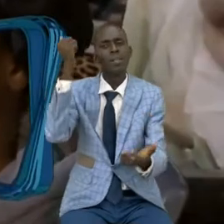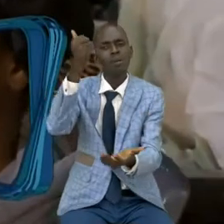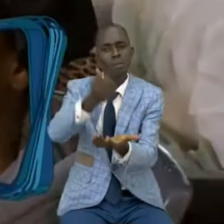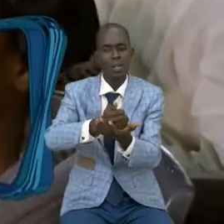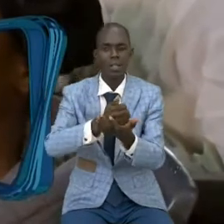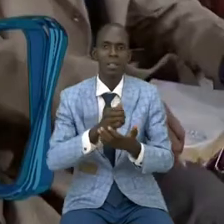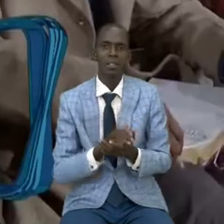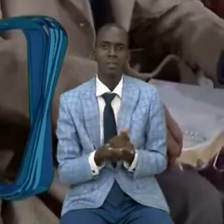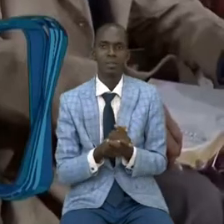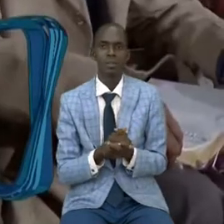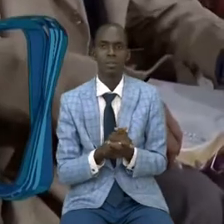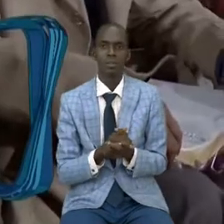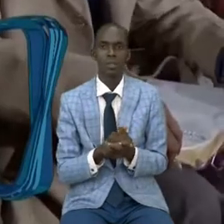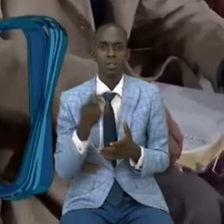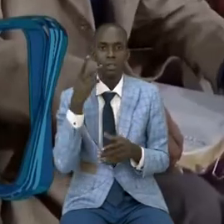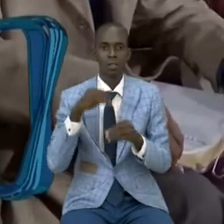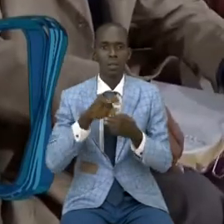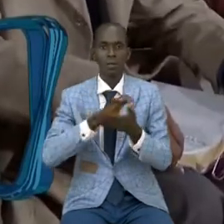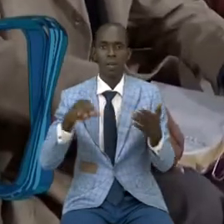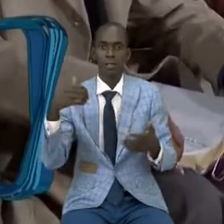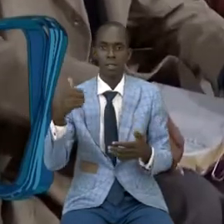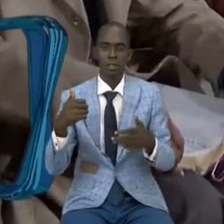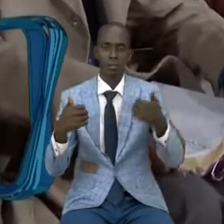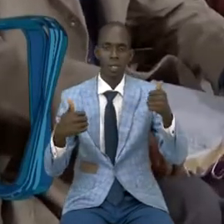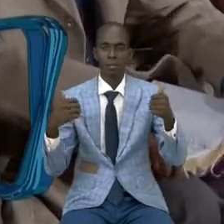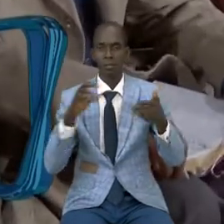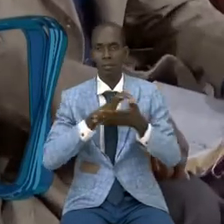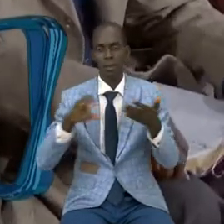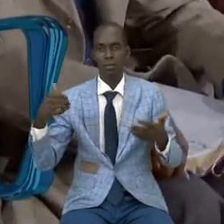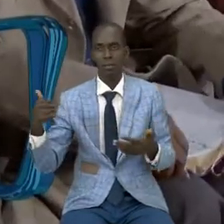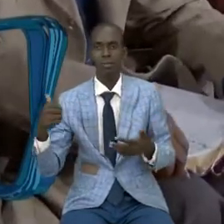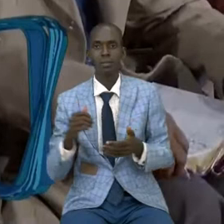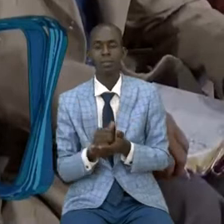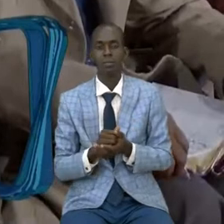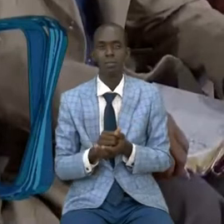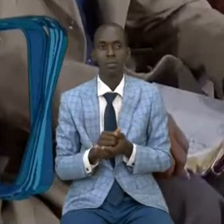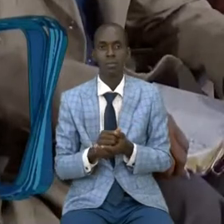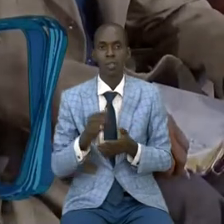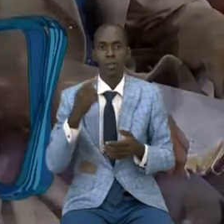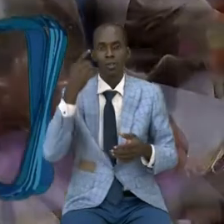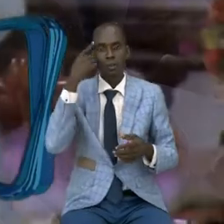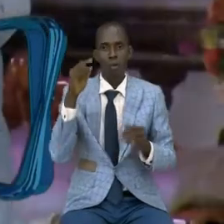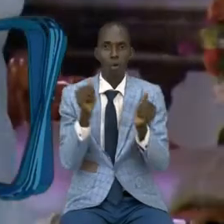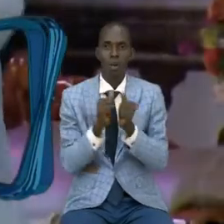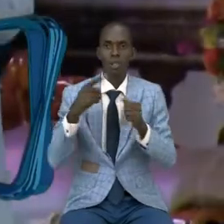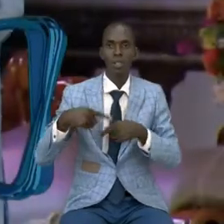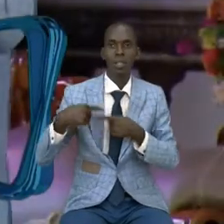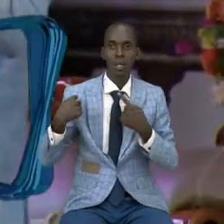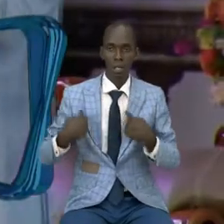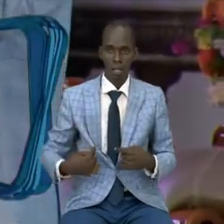Amen. Look at verse 10. In verse 10, for with the heart